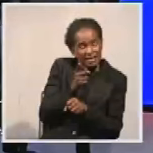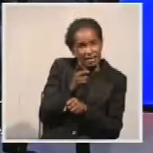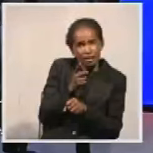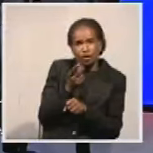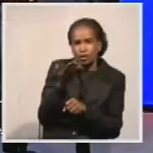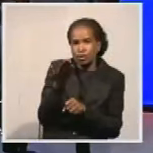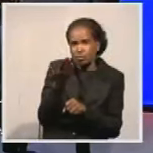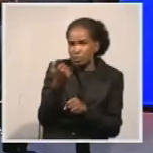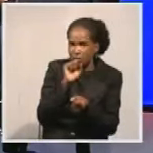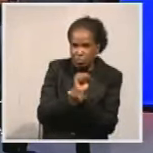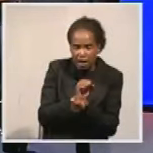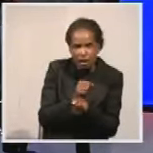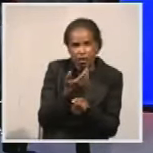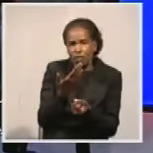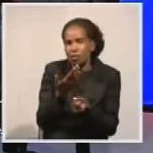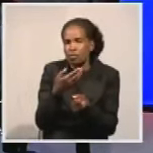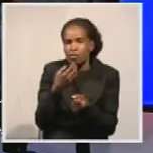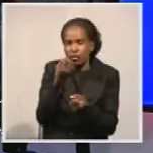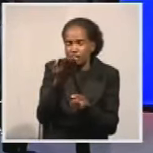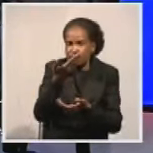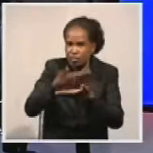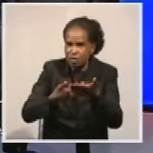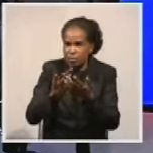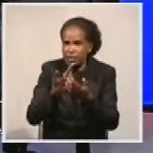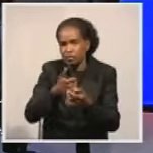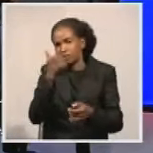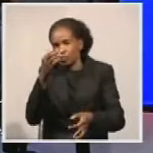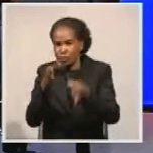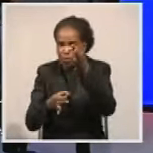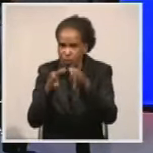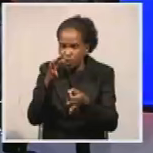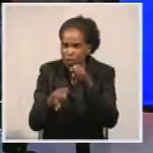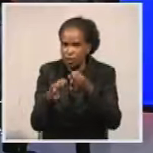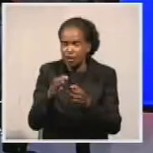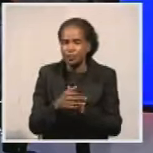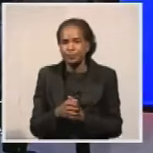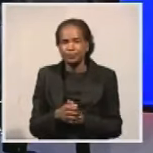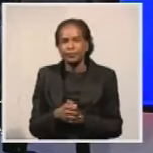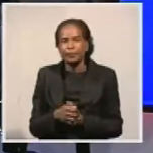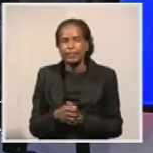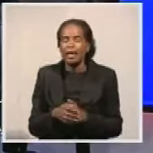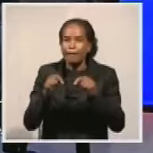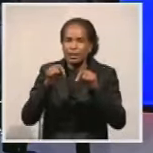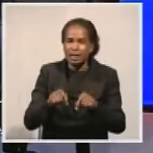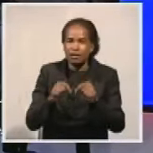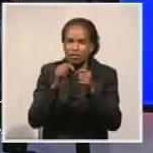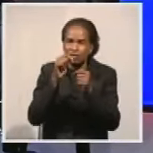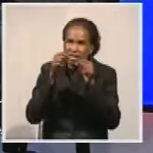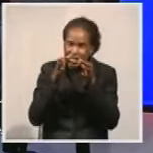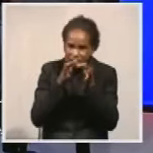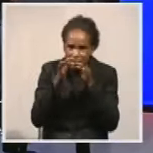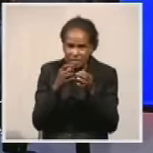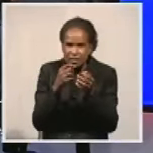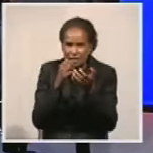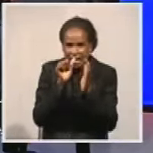you, whether it's through arrest or serving you with a letter to come and appear. But fundamentally, we are saying